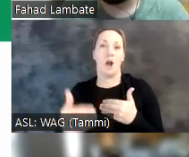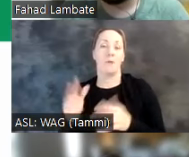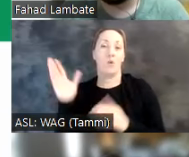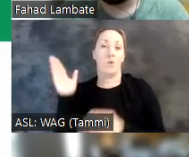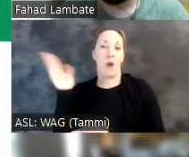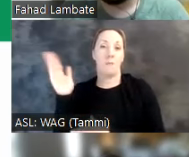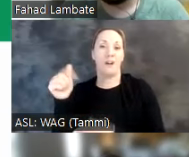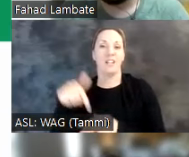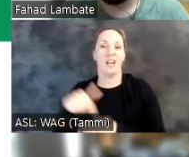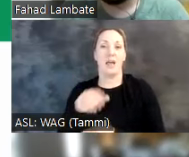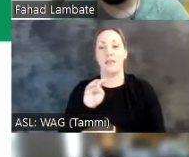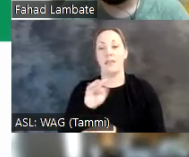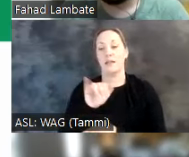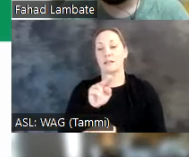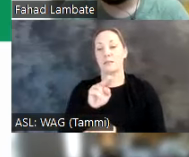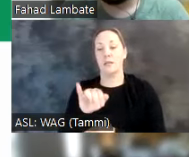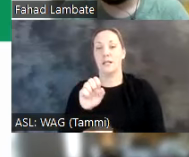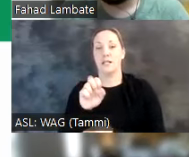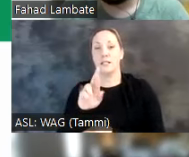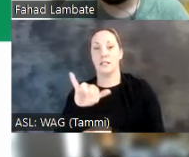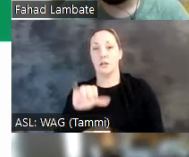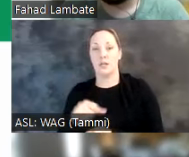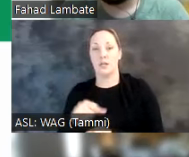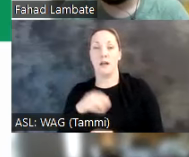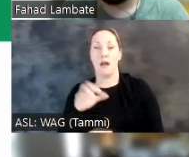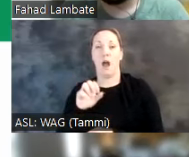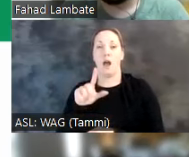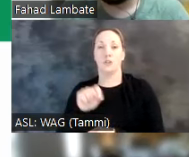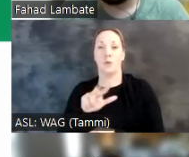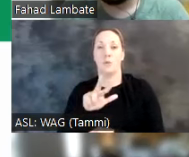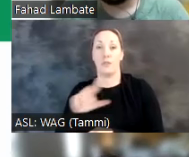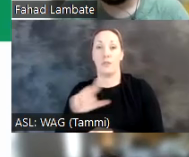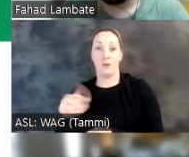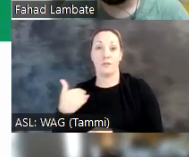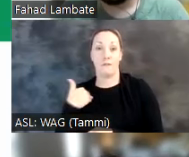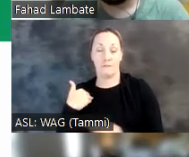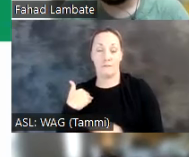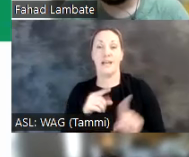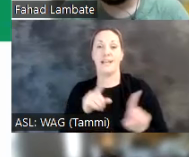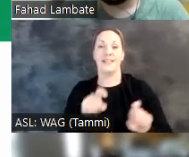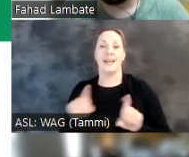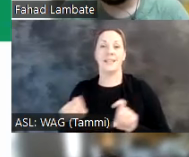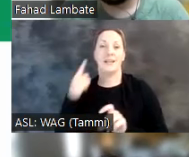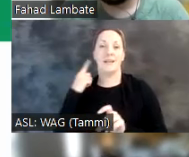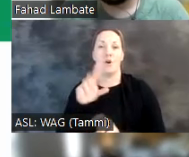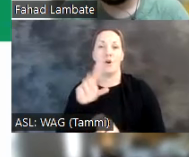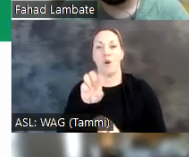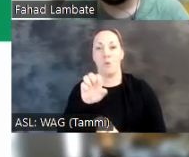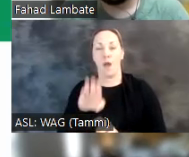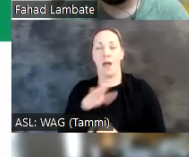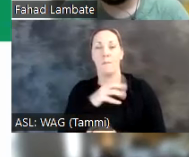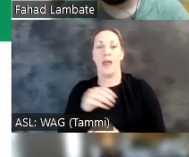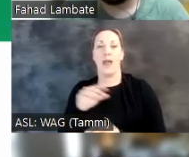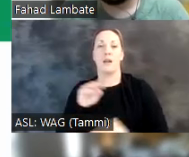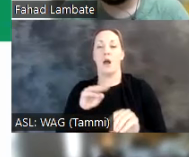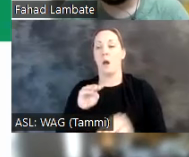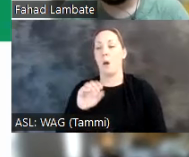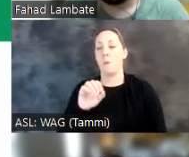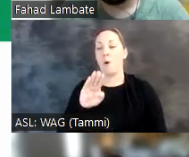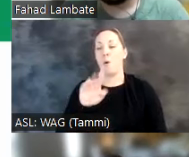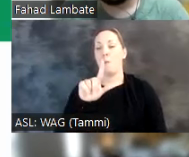mini series, we have on October 31st, testing for web and mobile accessibility using